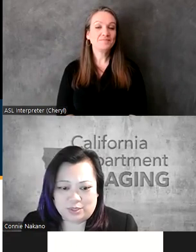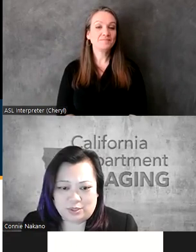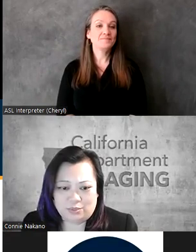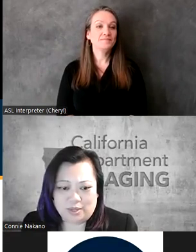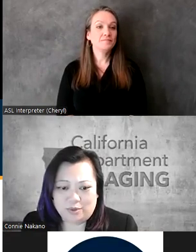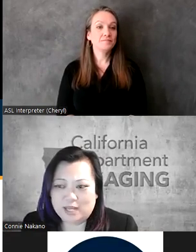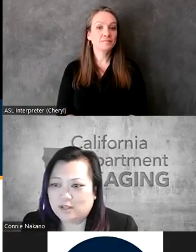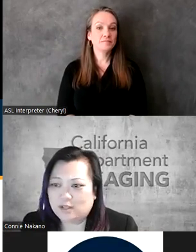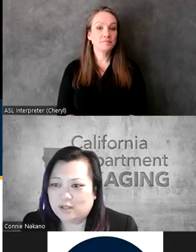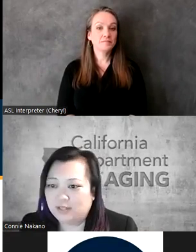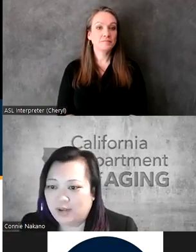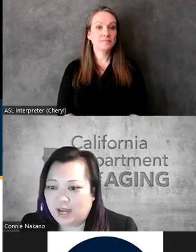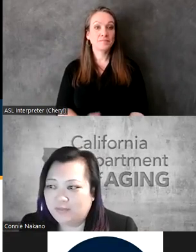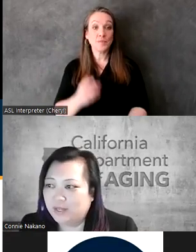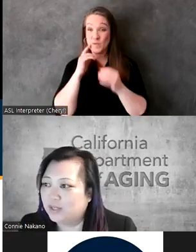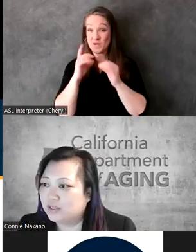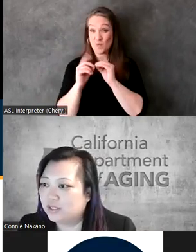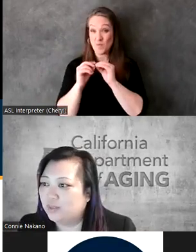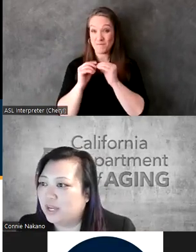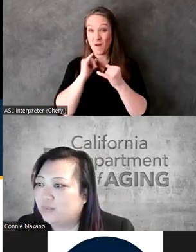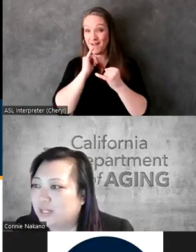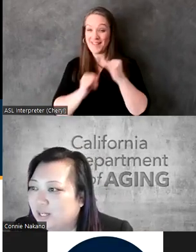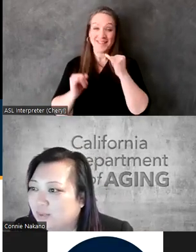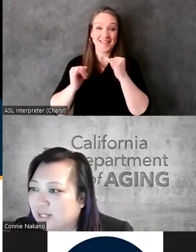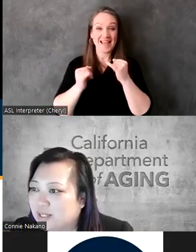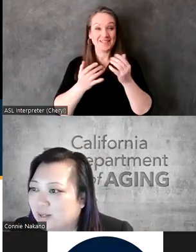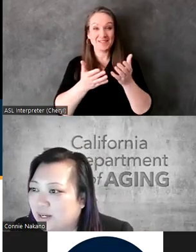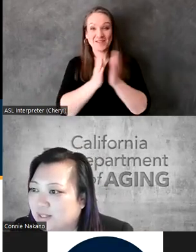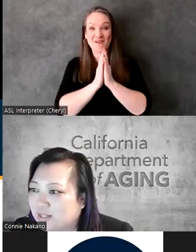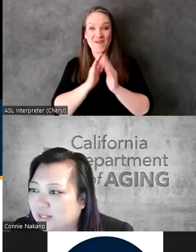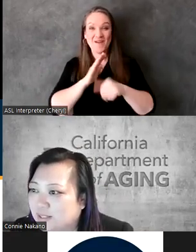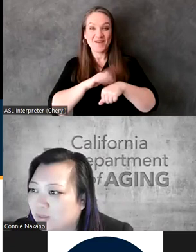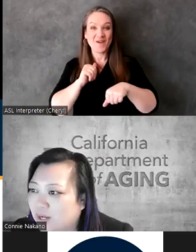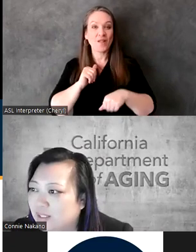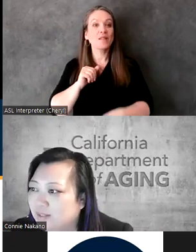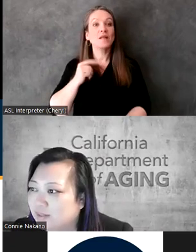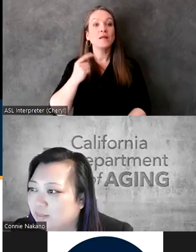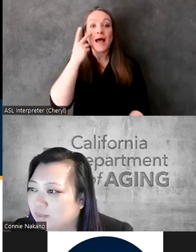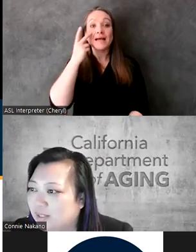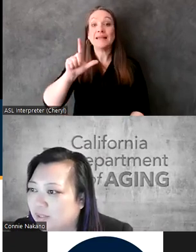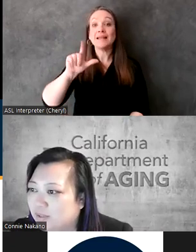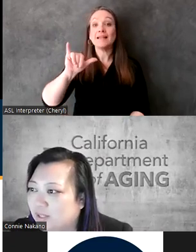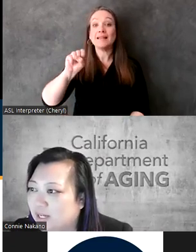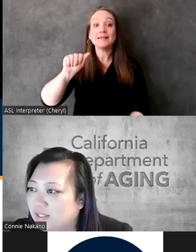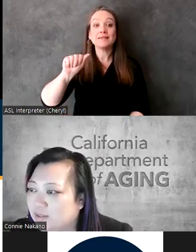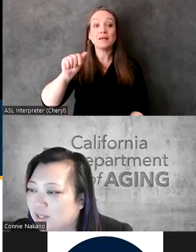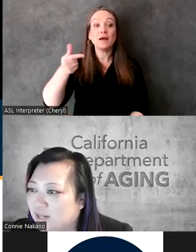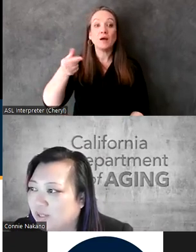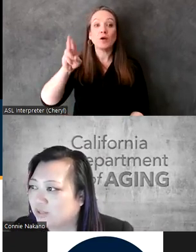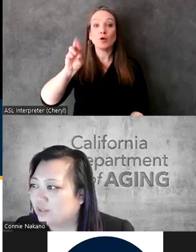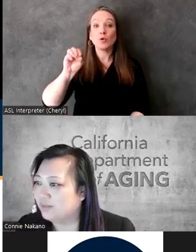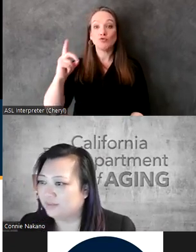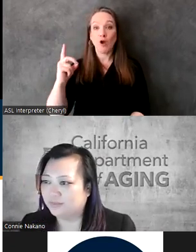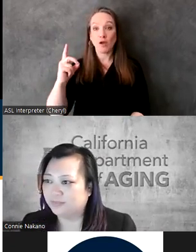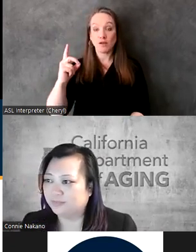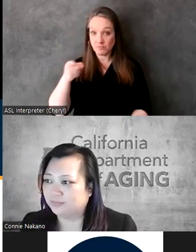So one more last call. If you have a question, we have one hand raised. I see Lisa Grodd. We'll unmute your line so you can ask your